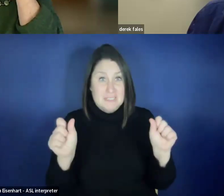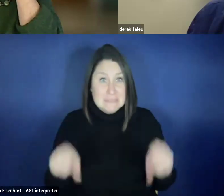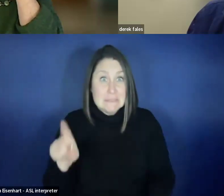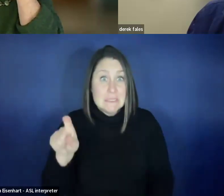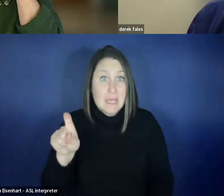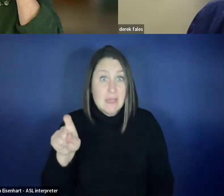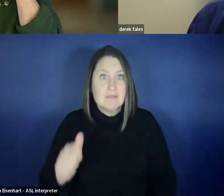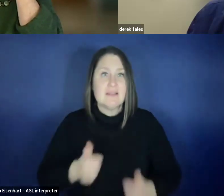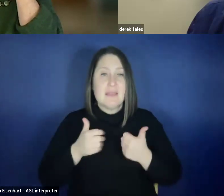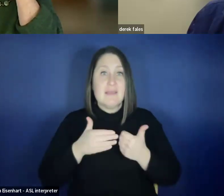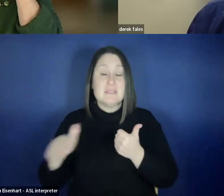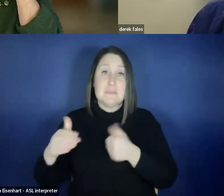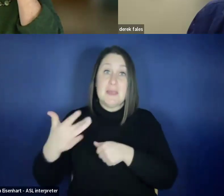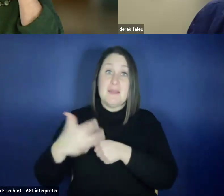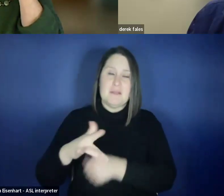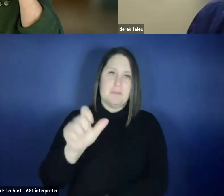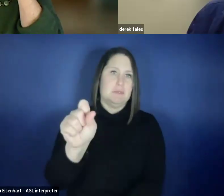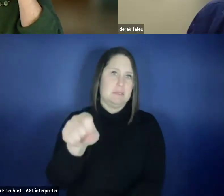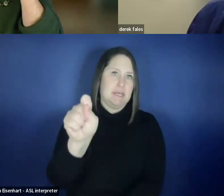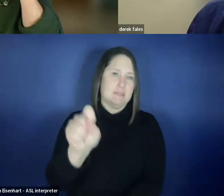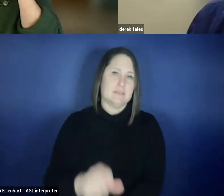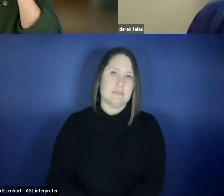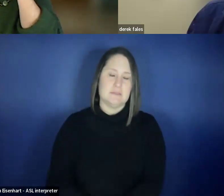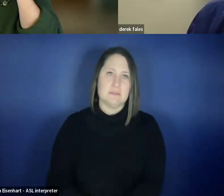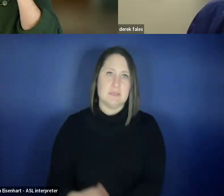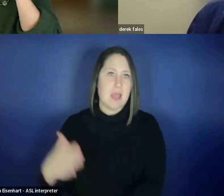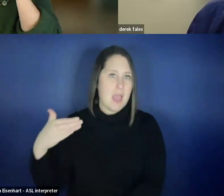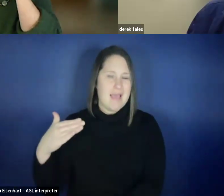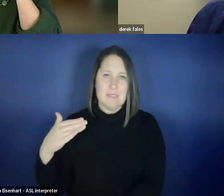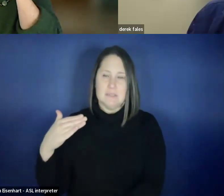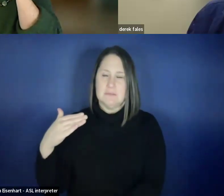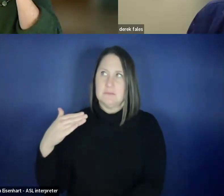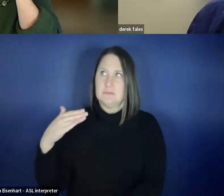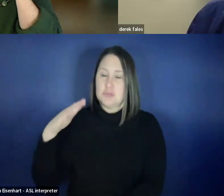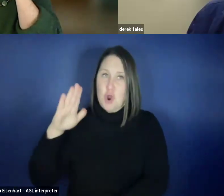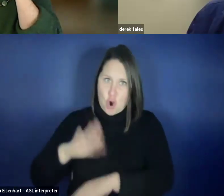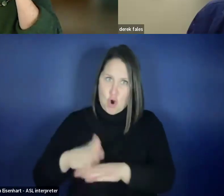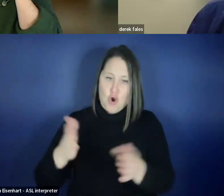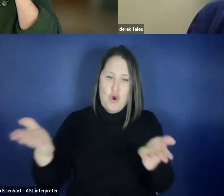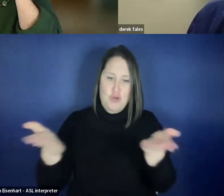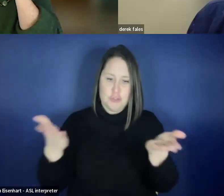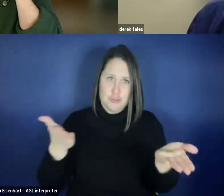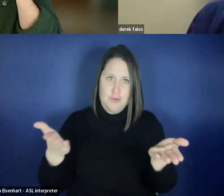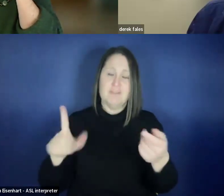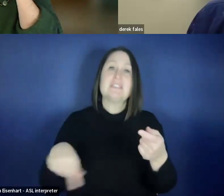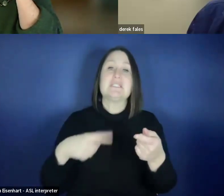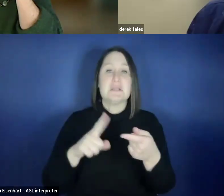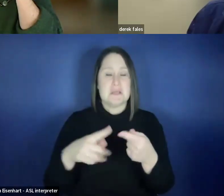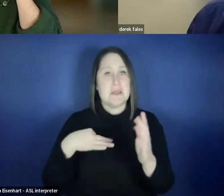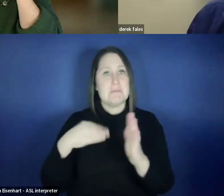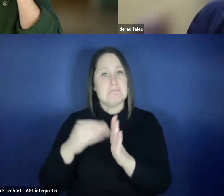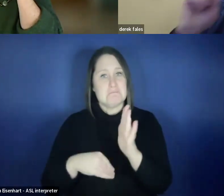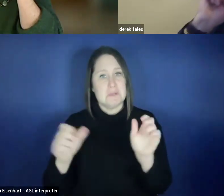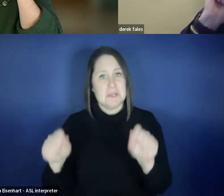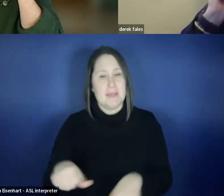becomes available, then yes. Right, if they don't have a waiver, they're not getting any services, then they can apply.